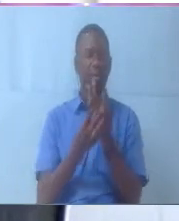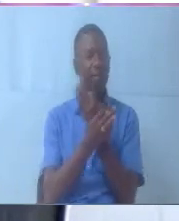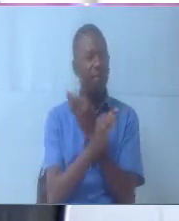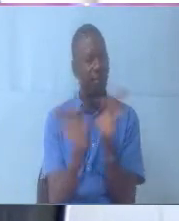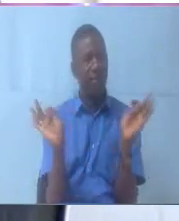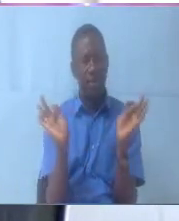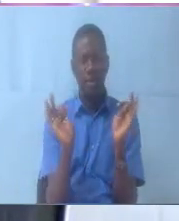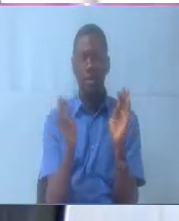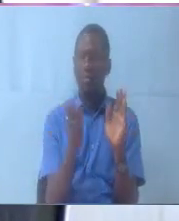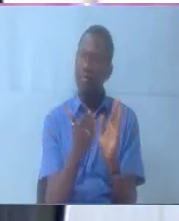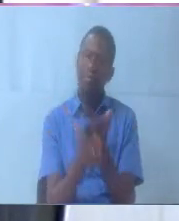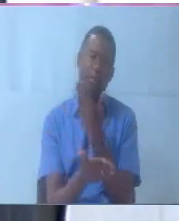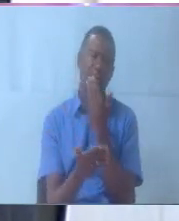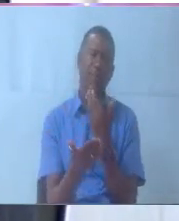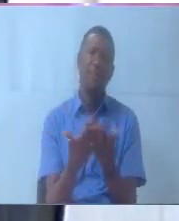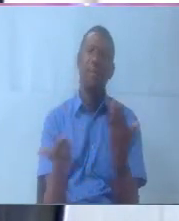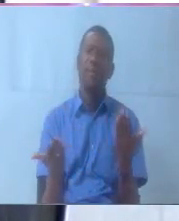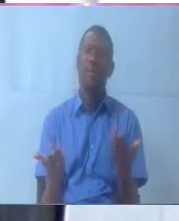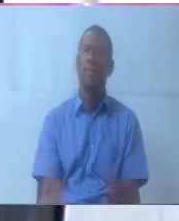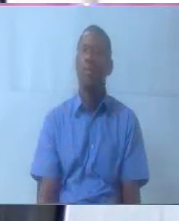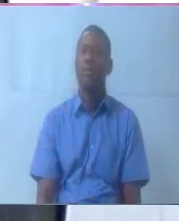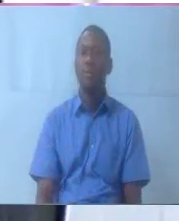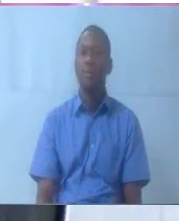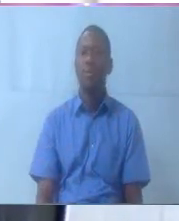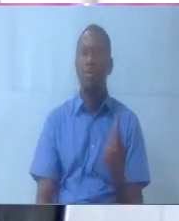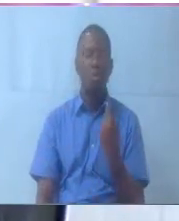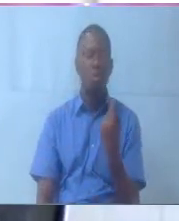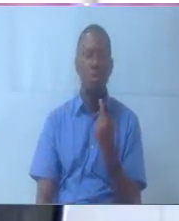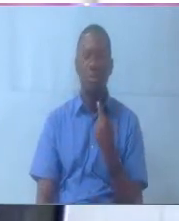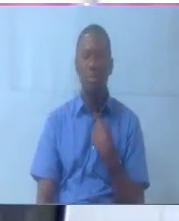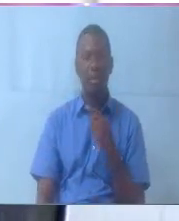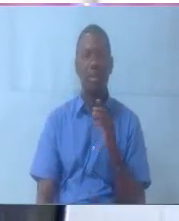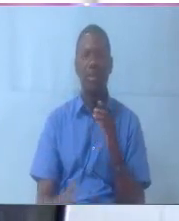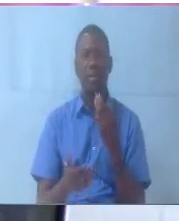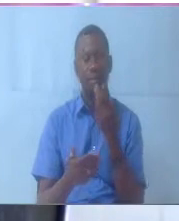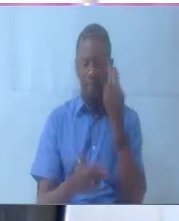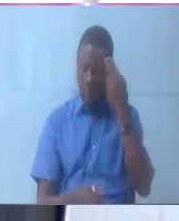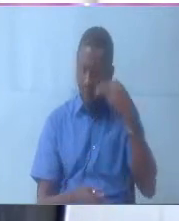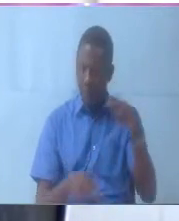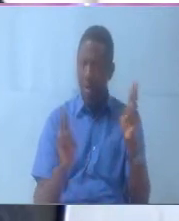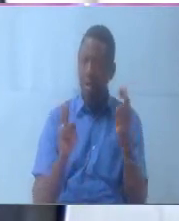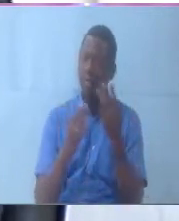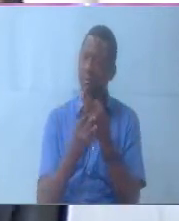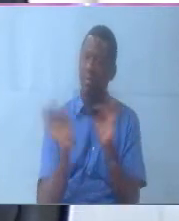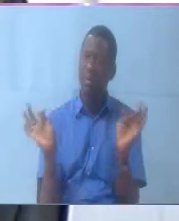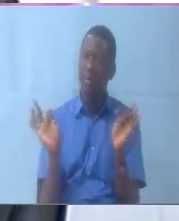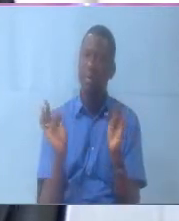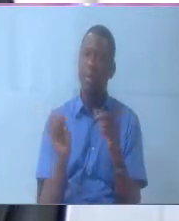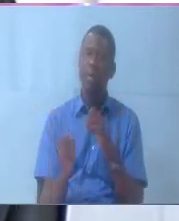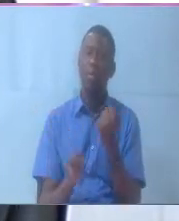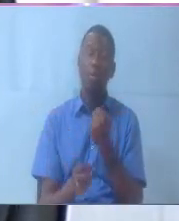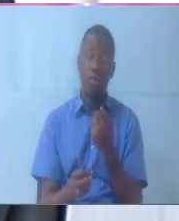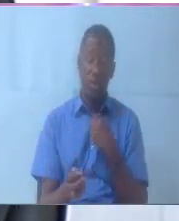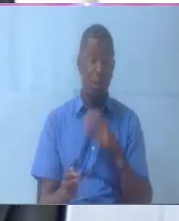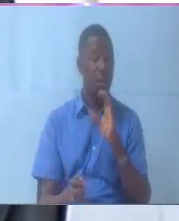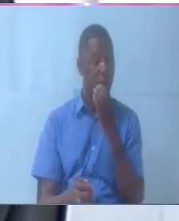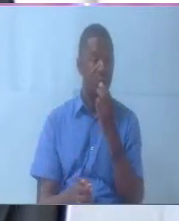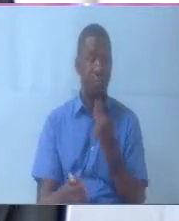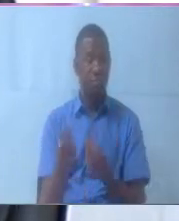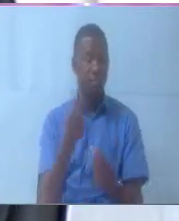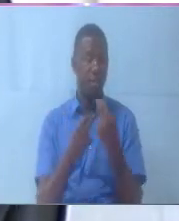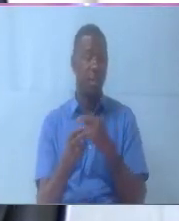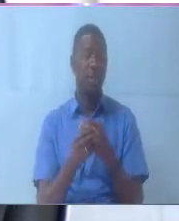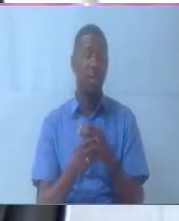tenne ye kito nyi mbanjele fa. Whereas I should only be discharged Andu nyanta mbula la lundrong. because they could bring back the charge. Katu isi